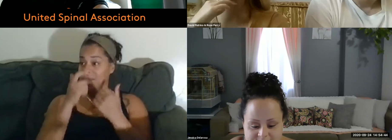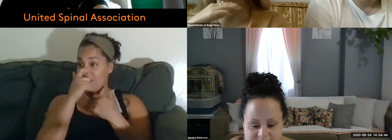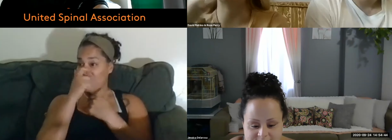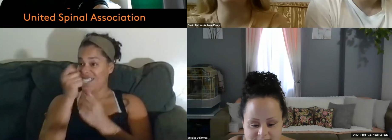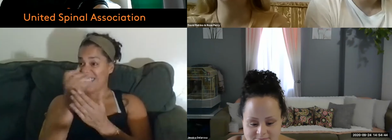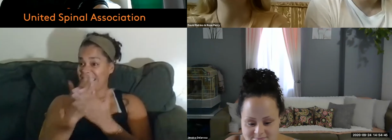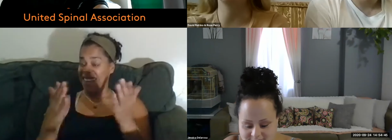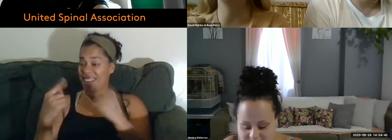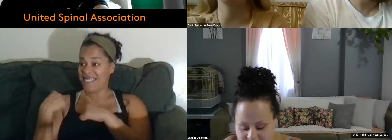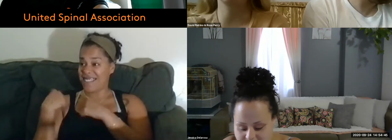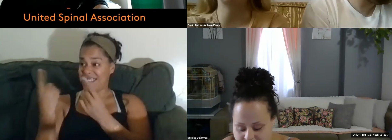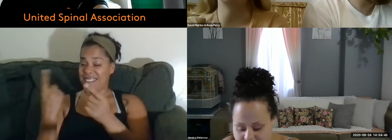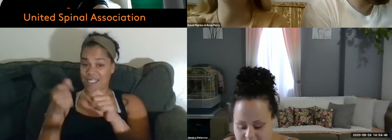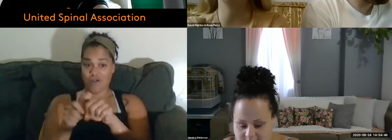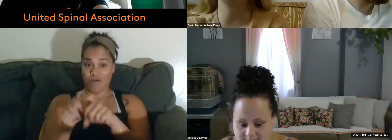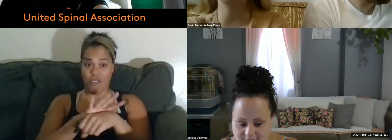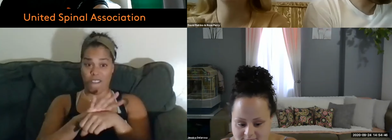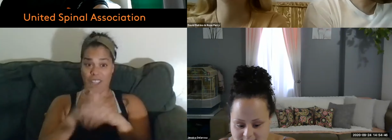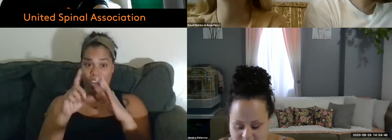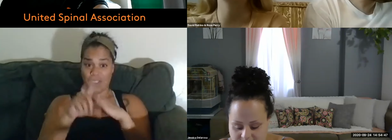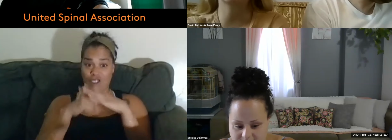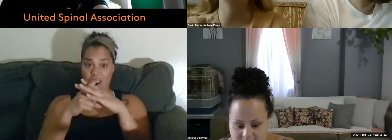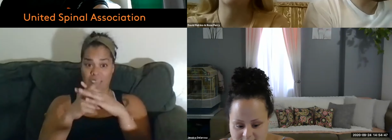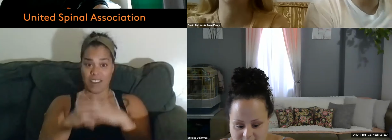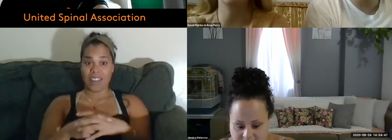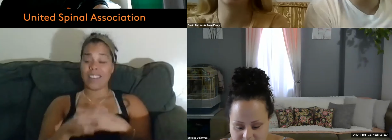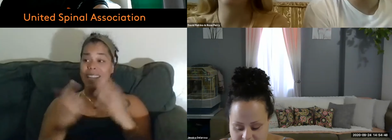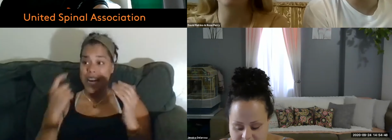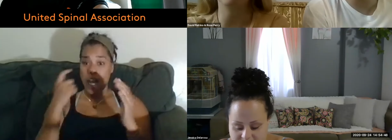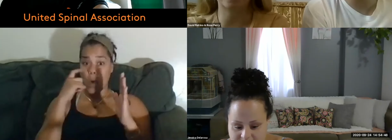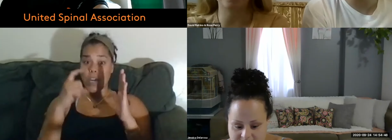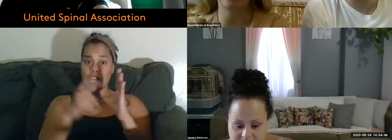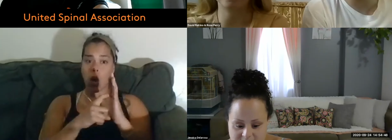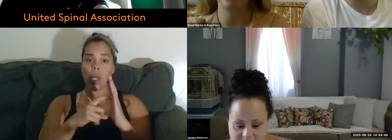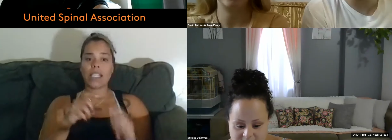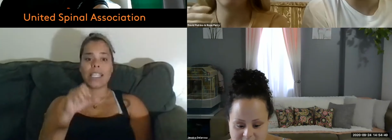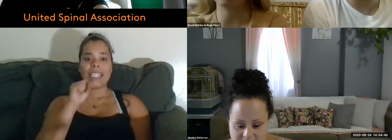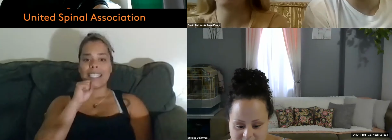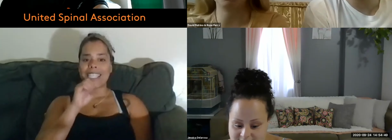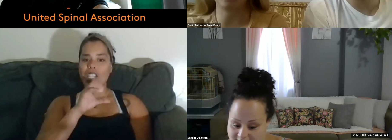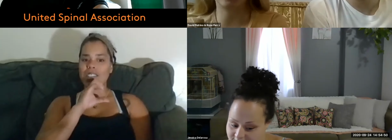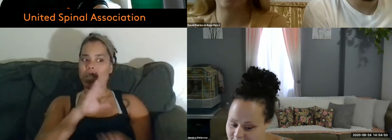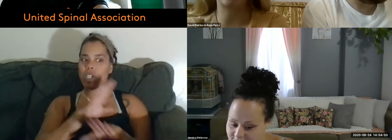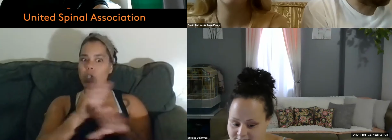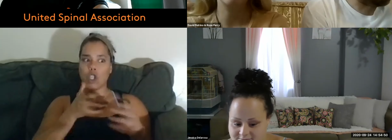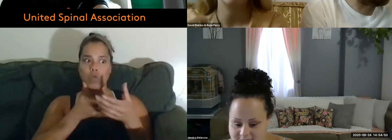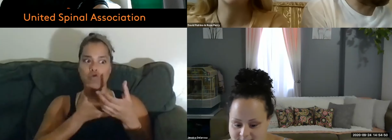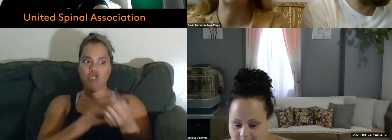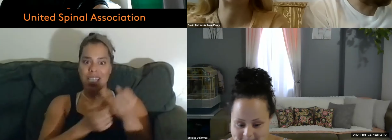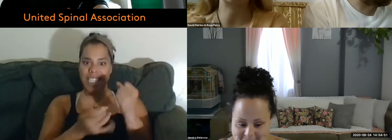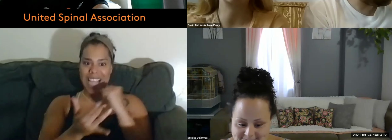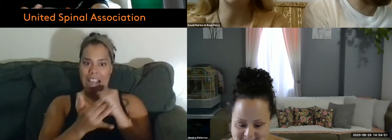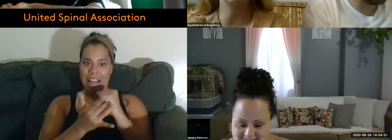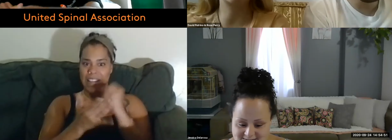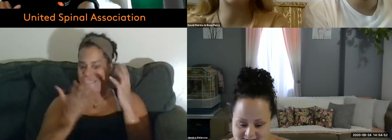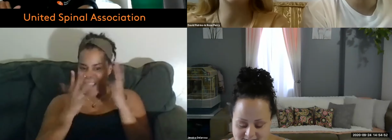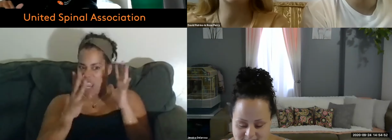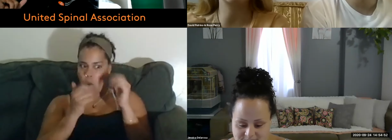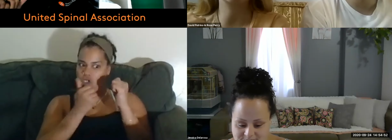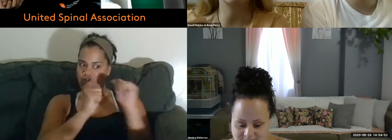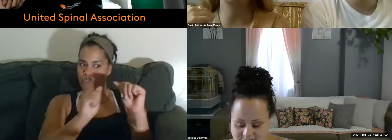We absolutely do see that seniors sometimes have mistrust of tech and they don't even want to try it. But